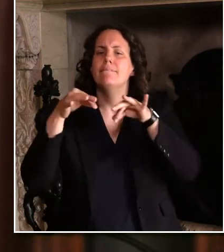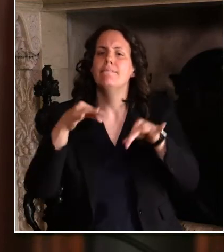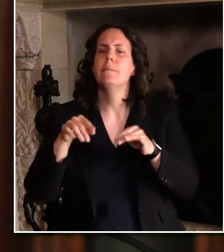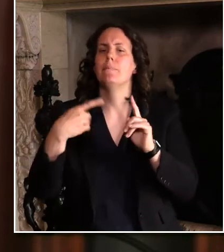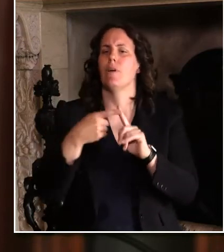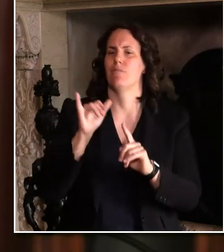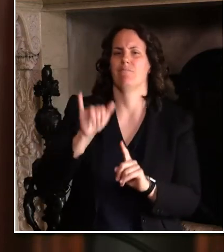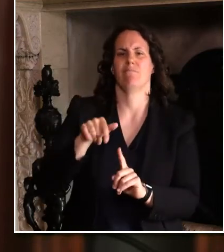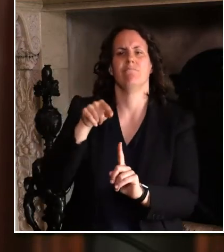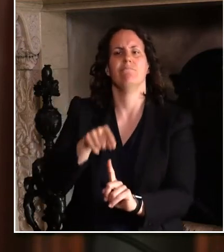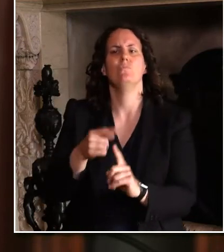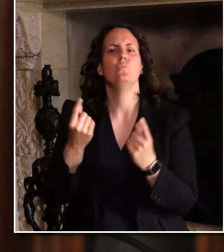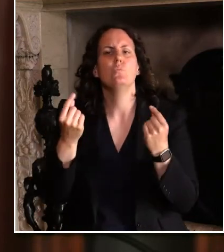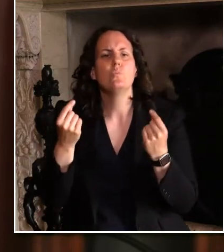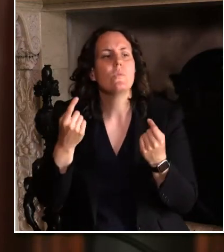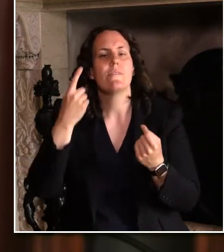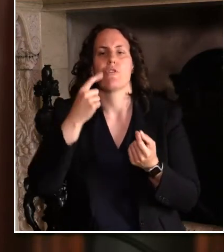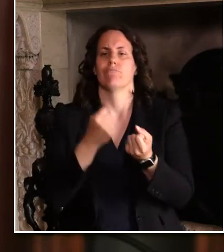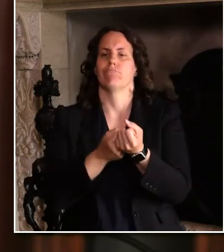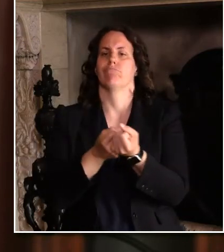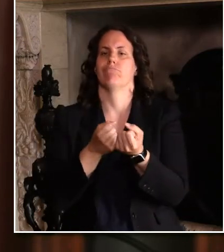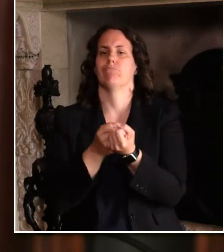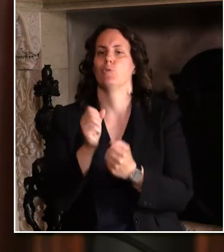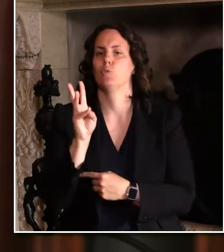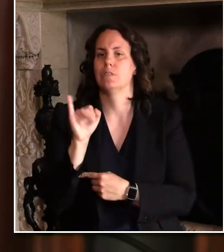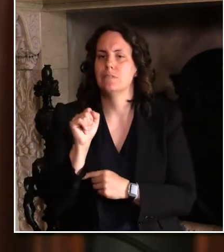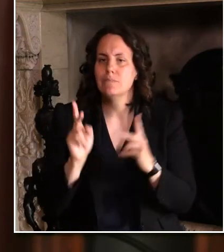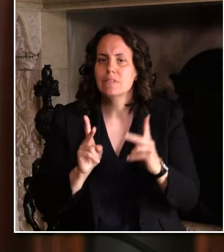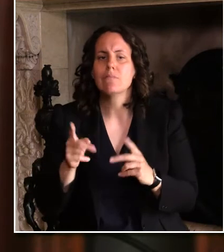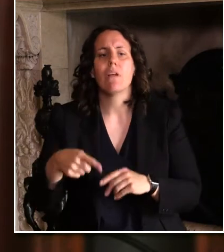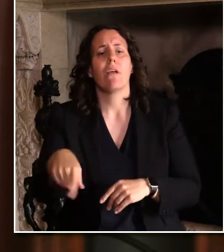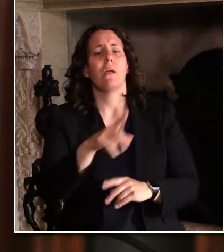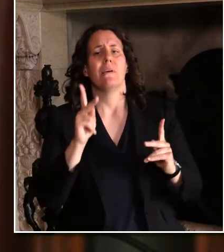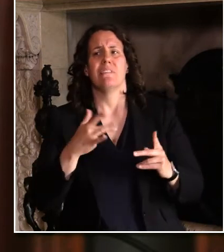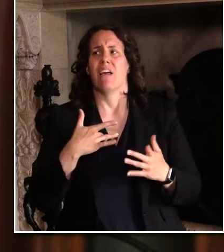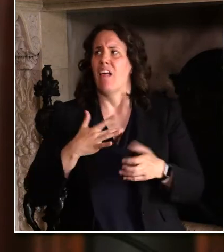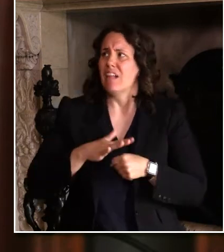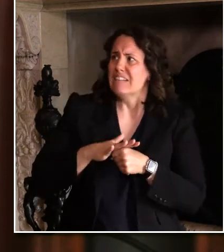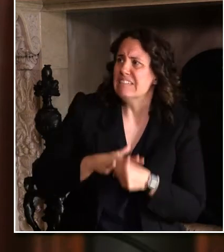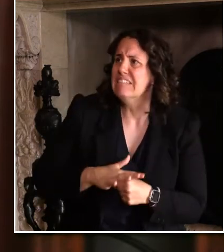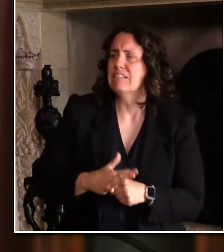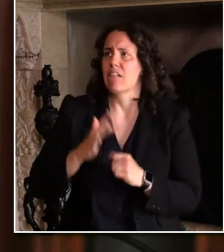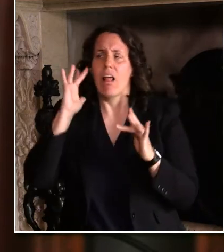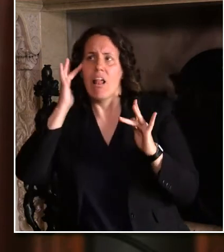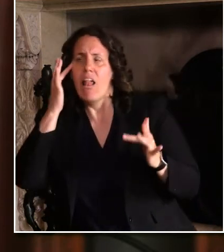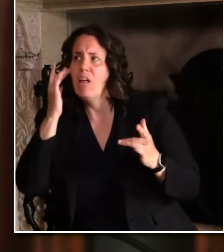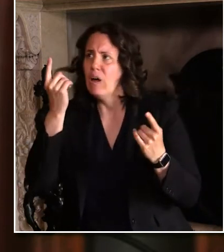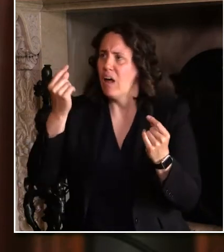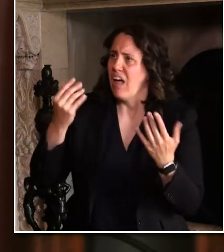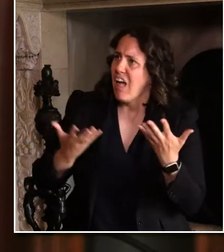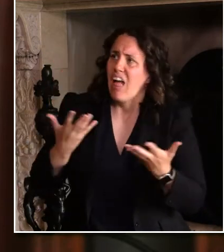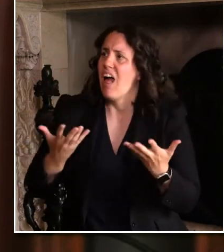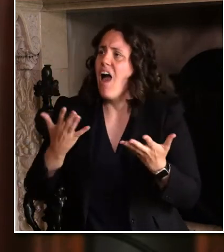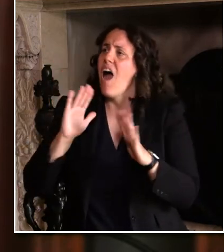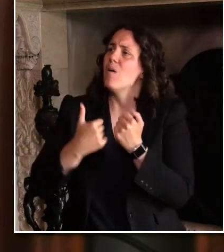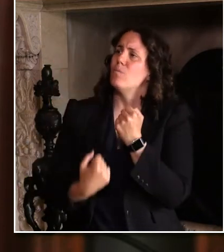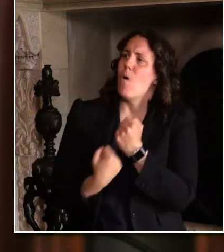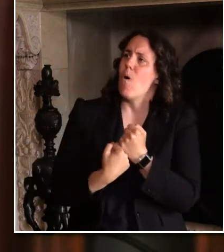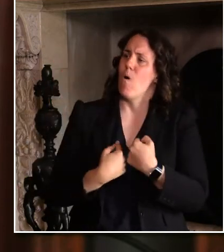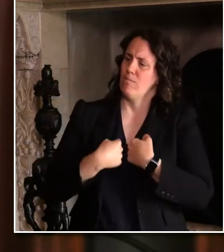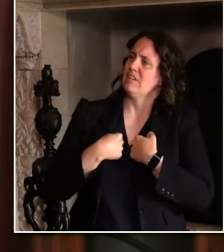Wisconsinites who may be experiencing especially high levels of stress due to COVID-19. Frontline workers and their families, people